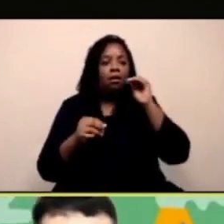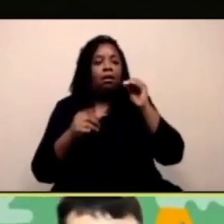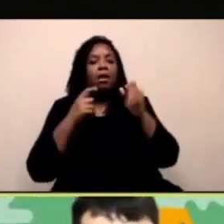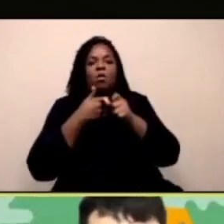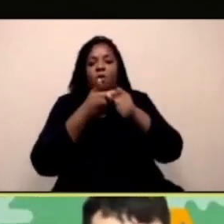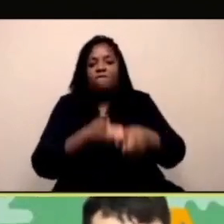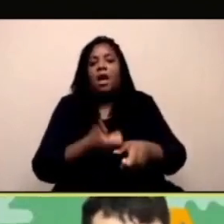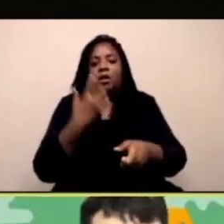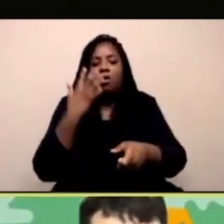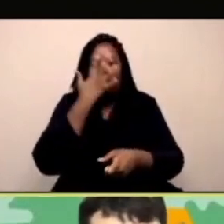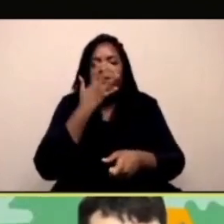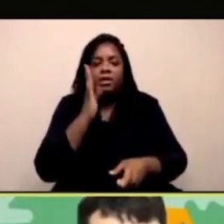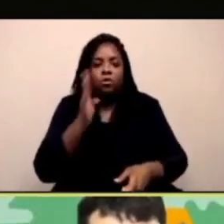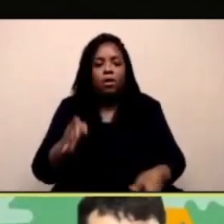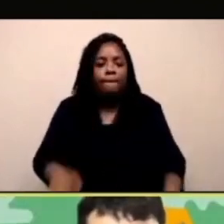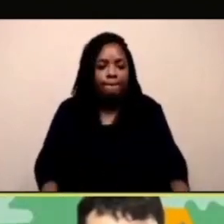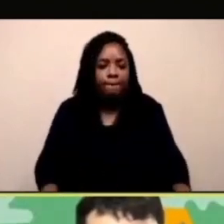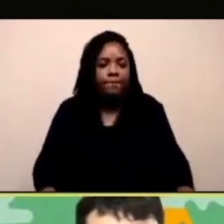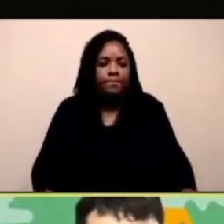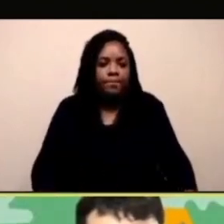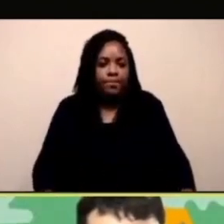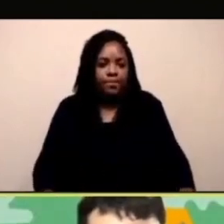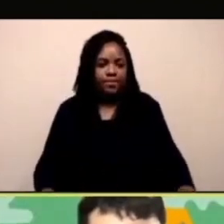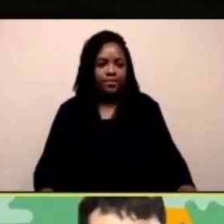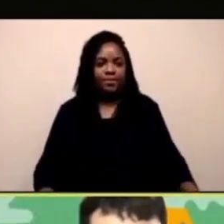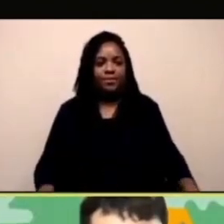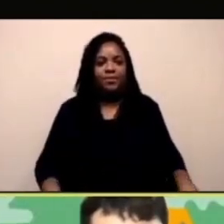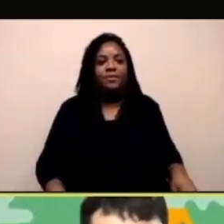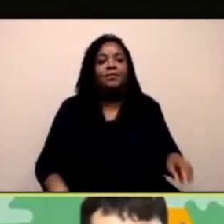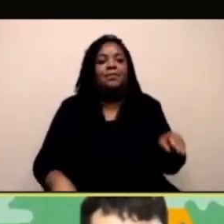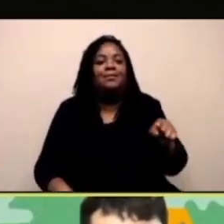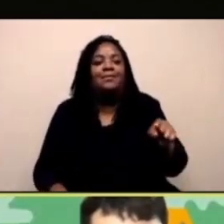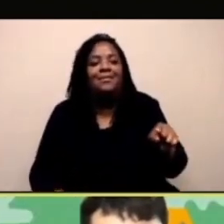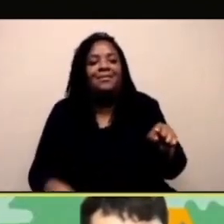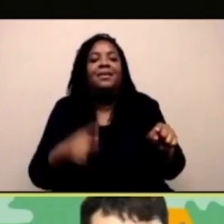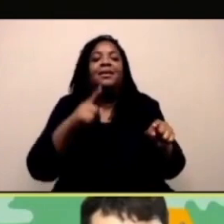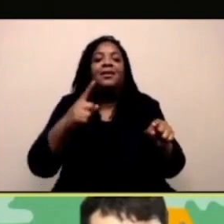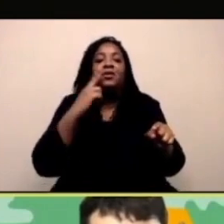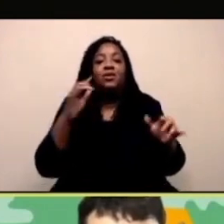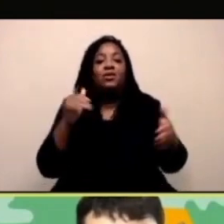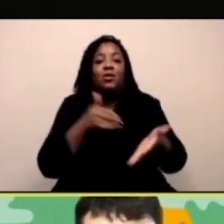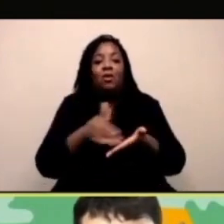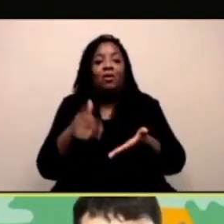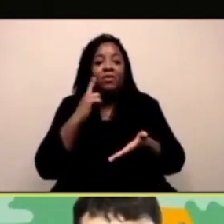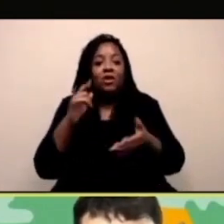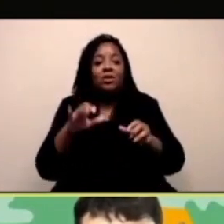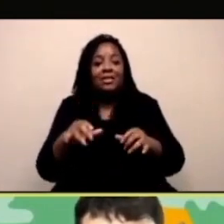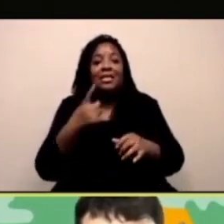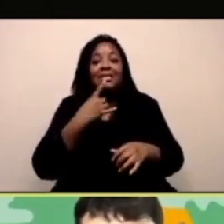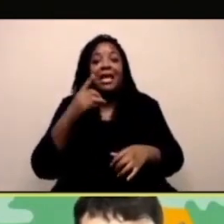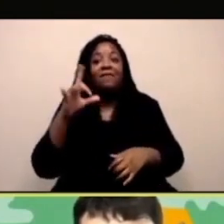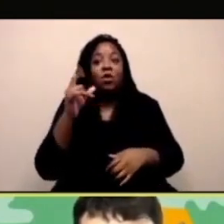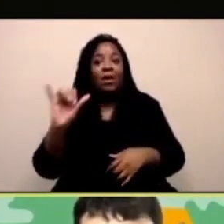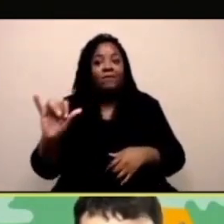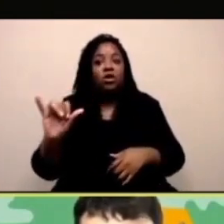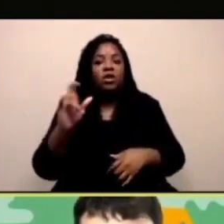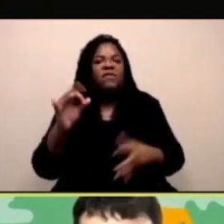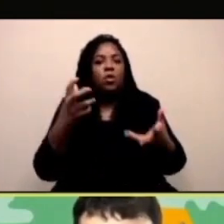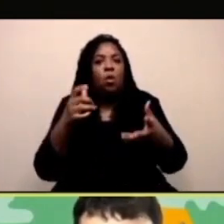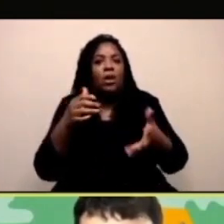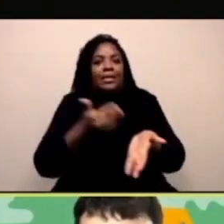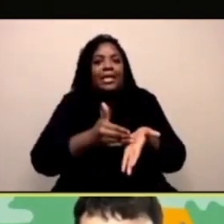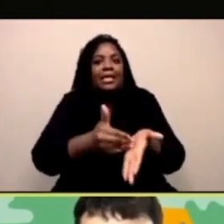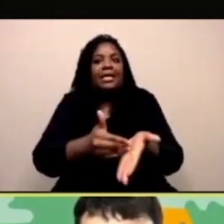to me. Okay, so let's make that happen over and over again. We can use the scratch block called forever. And